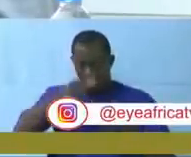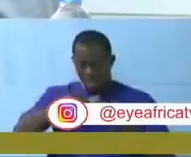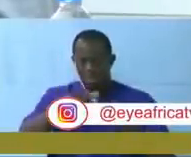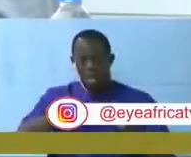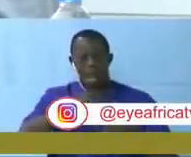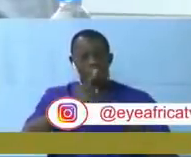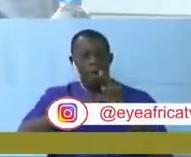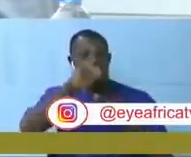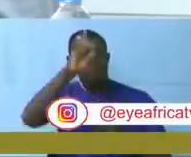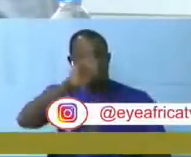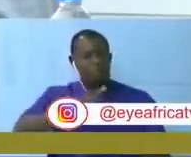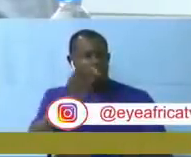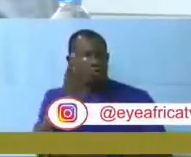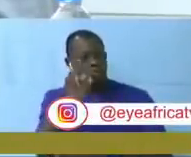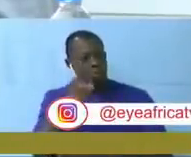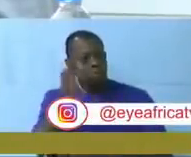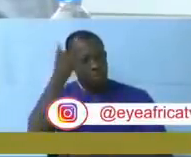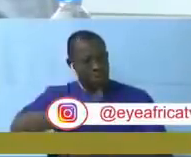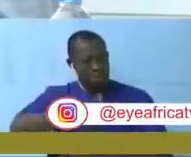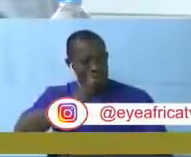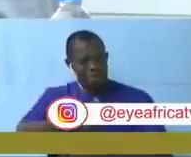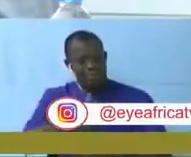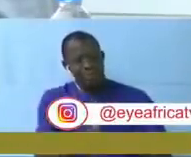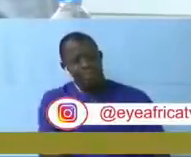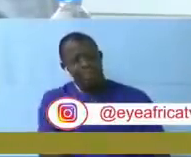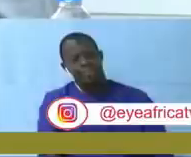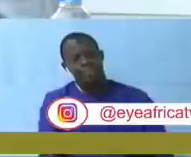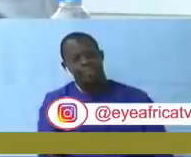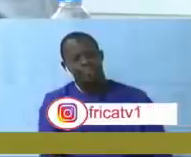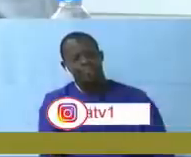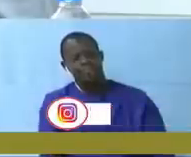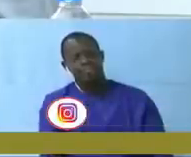li nga xamne mom lañ am fi ci atum ci